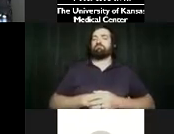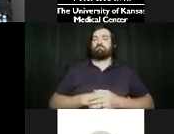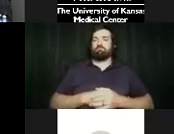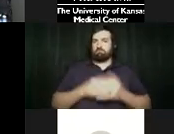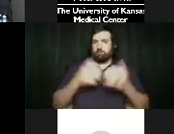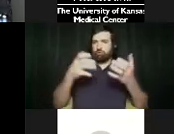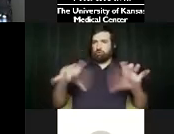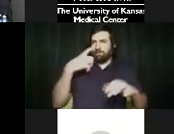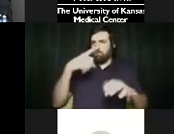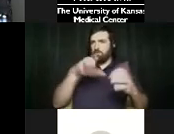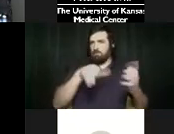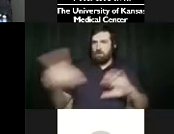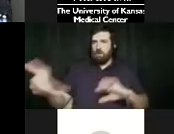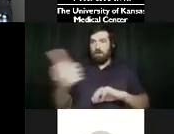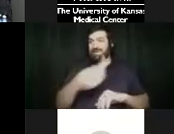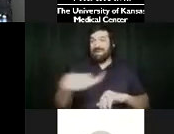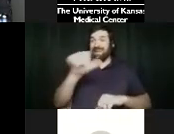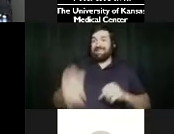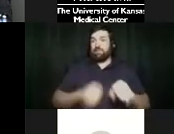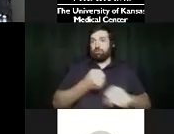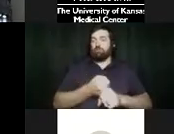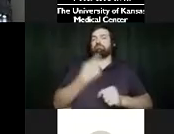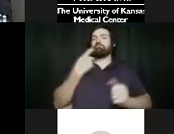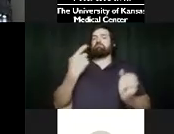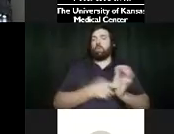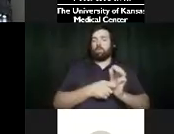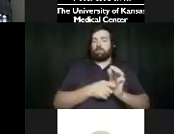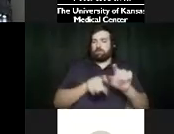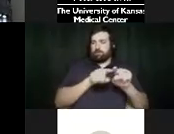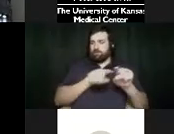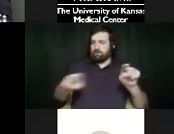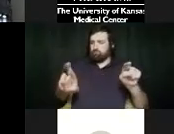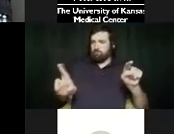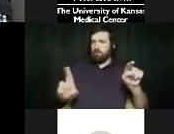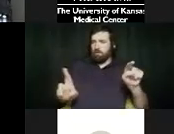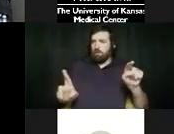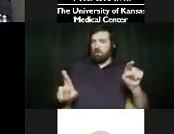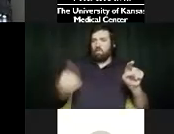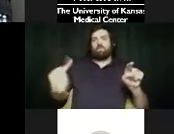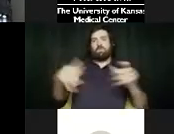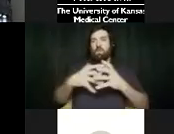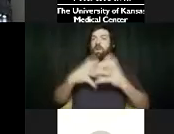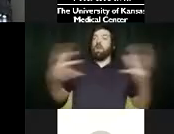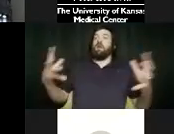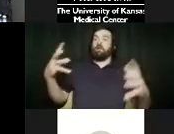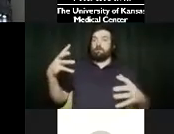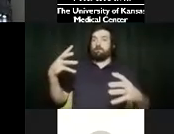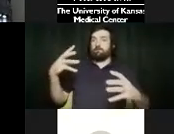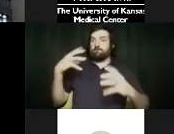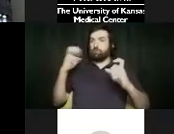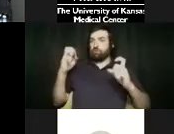given year. And so in the lower right corner are people who are highly educated and who have a